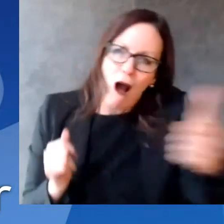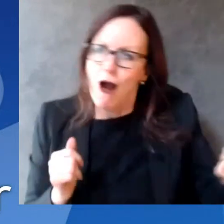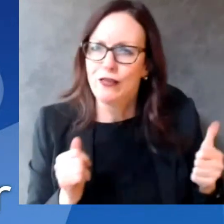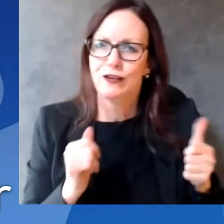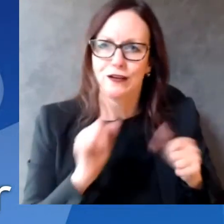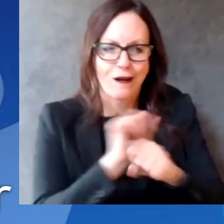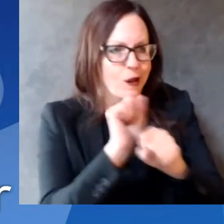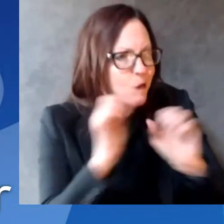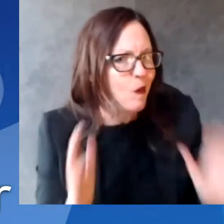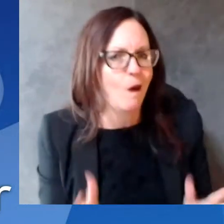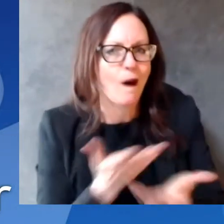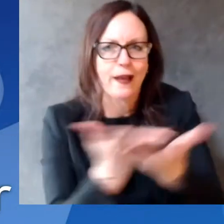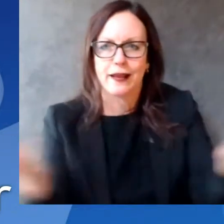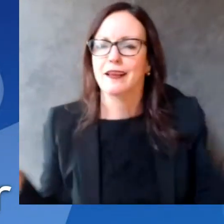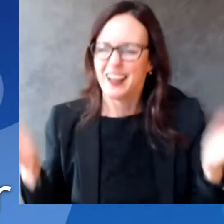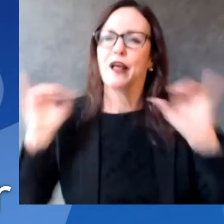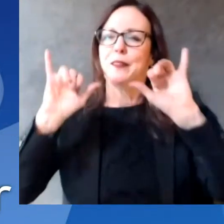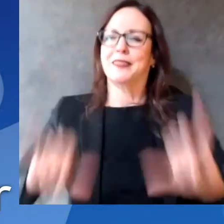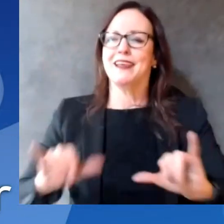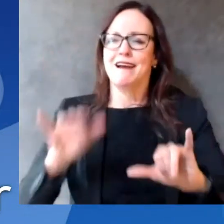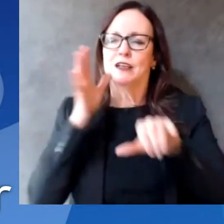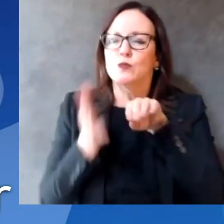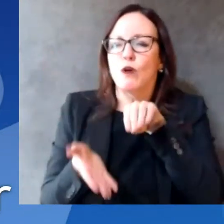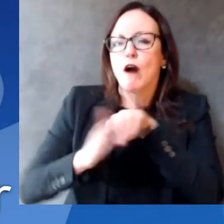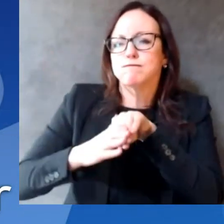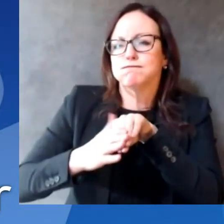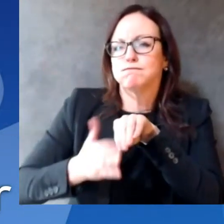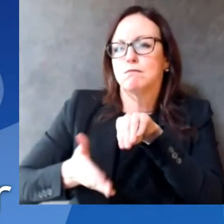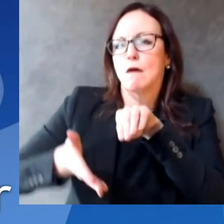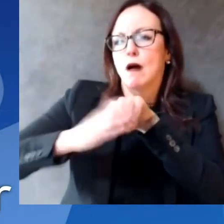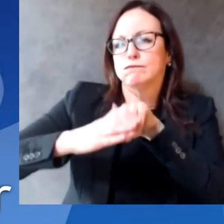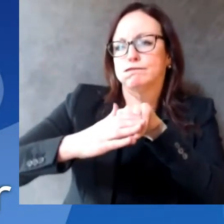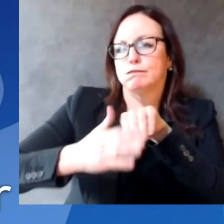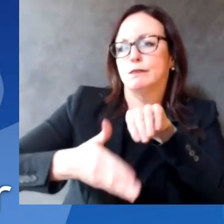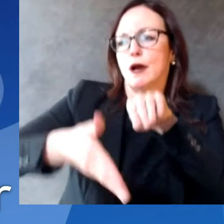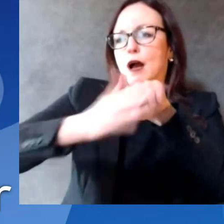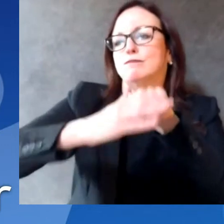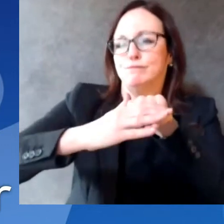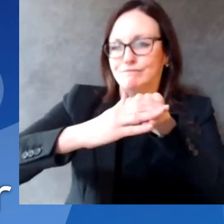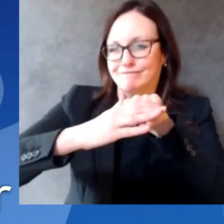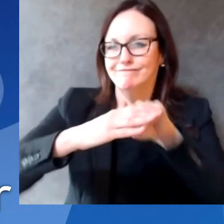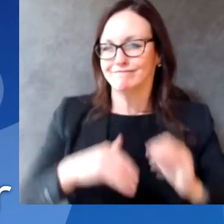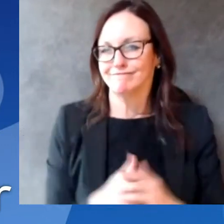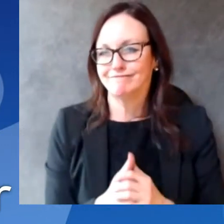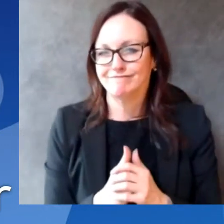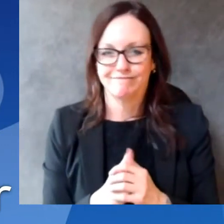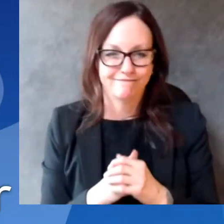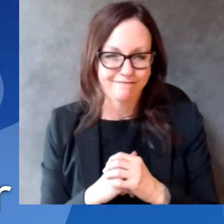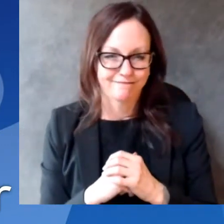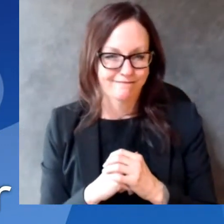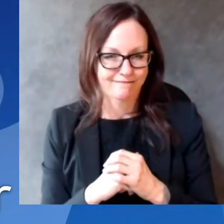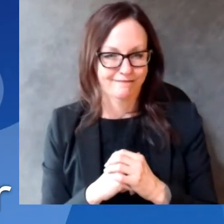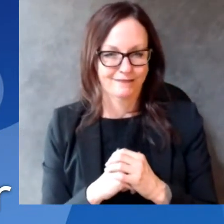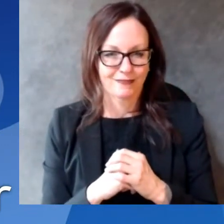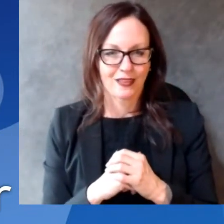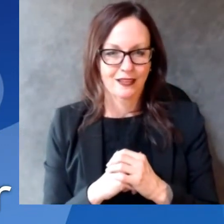Thank you. We go now to Kent Wainscott, WISN in Milwaukee. Kent.